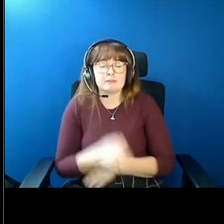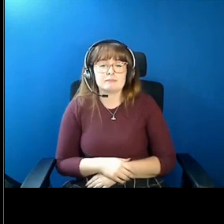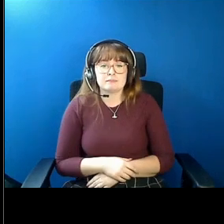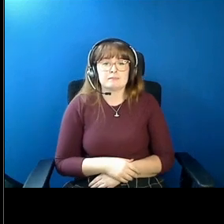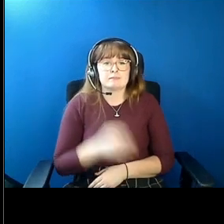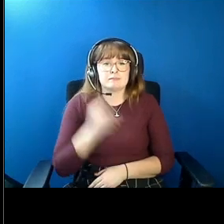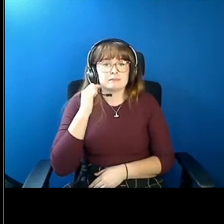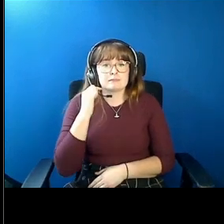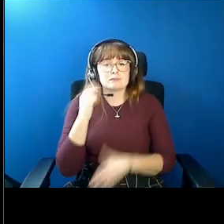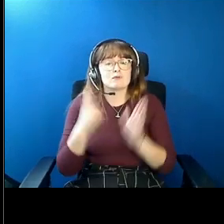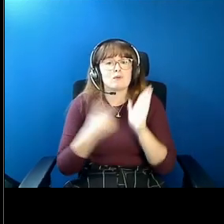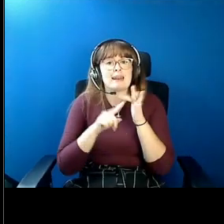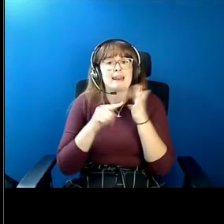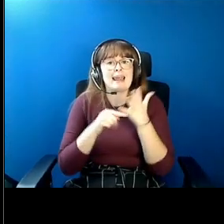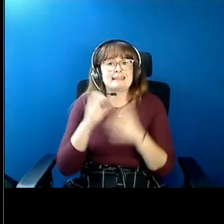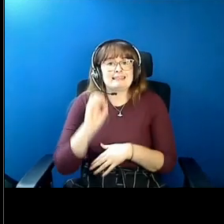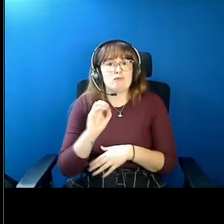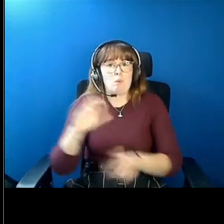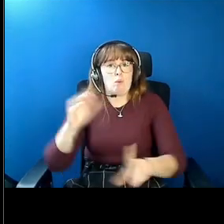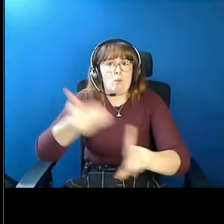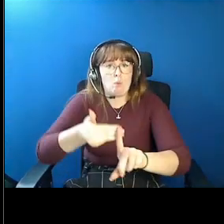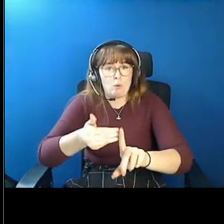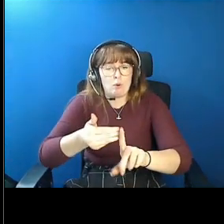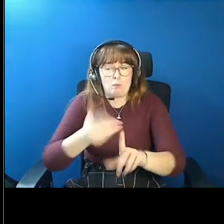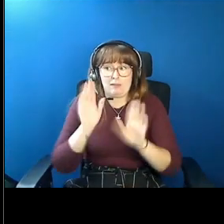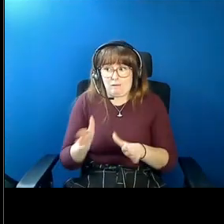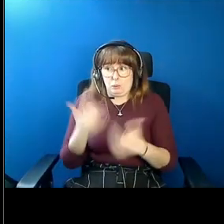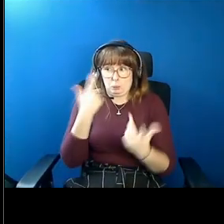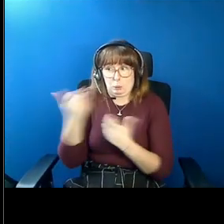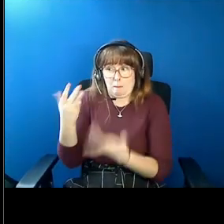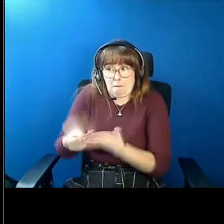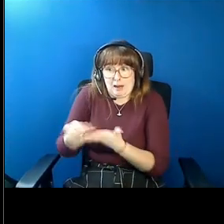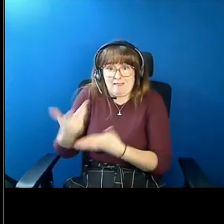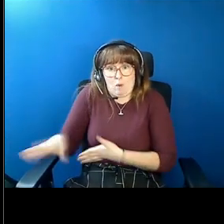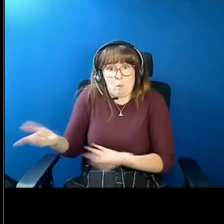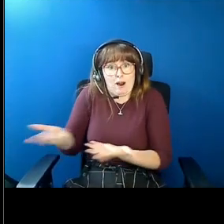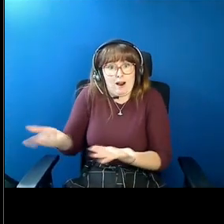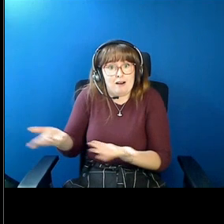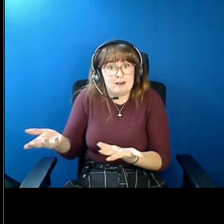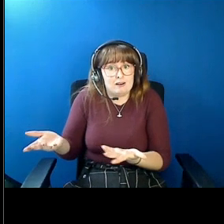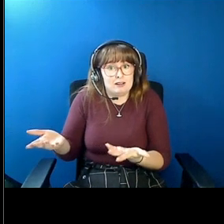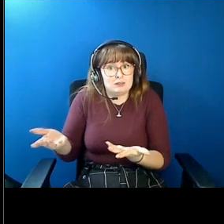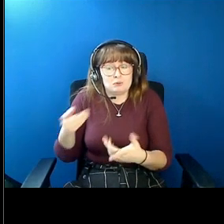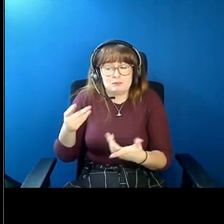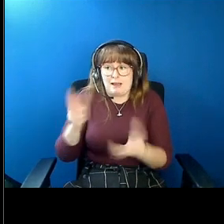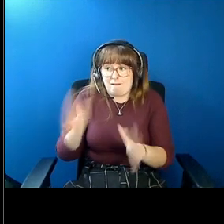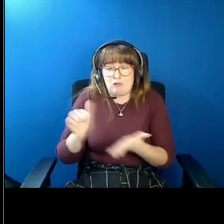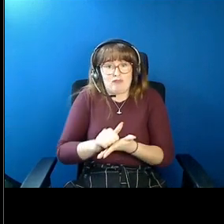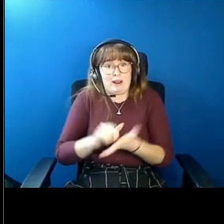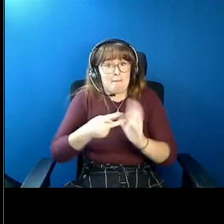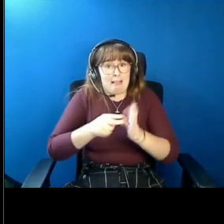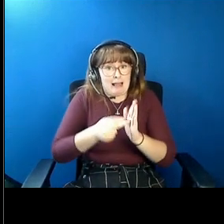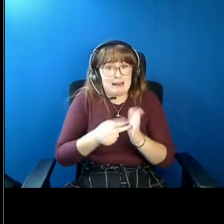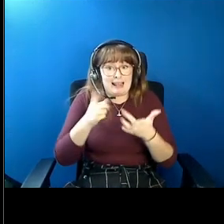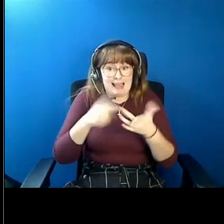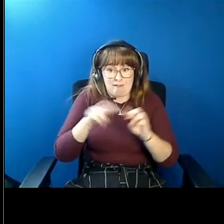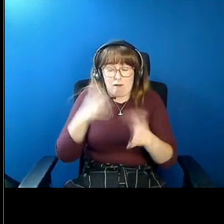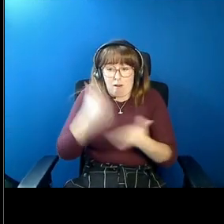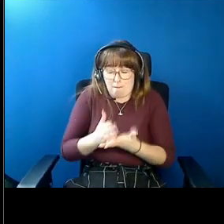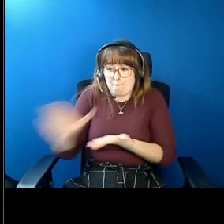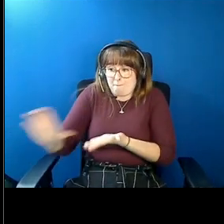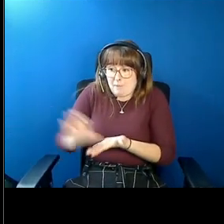although obviously we've got to find the money to be able to deliver upon that and get the plan right to do so. If we do that, the benefits are